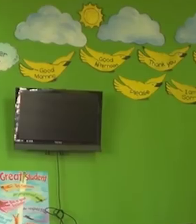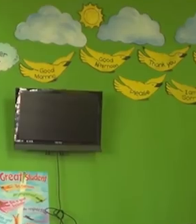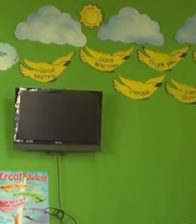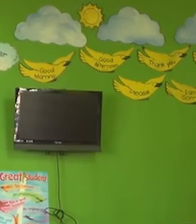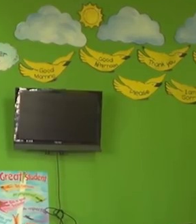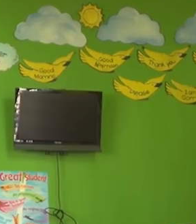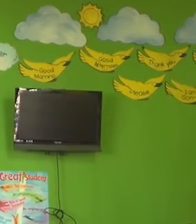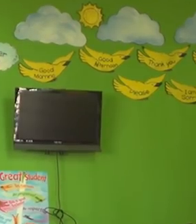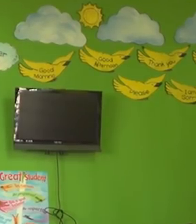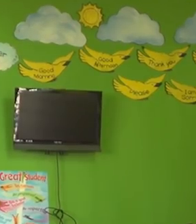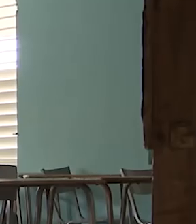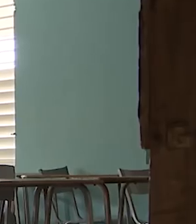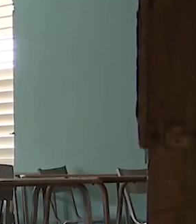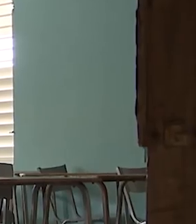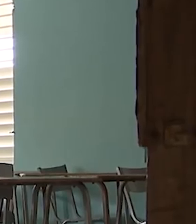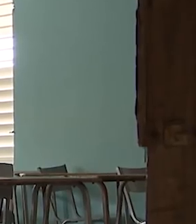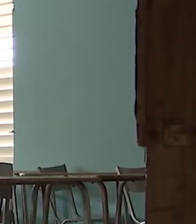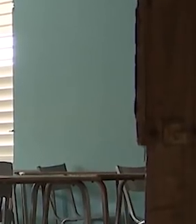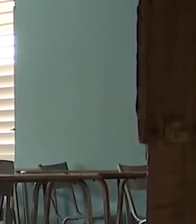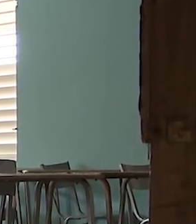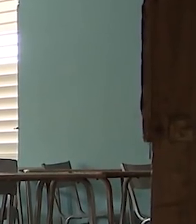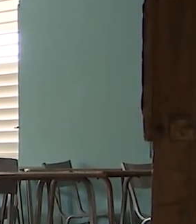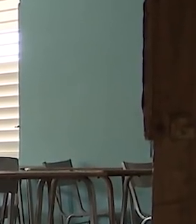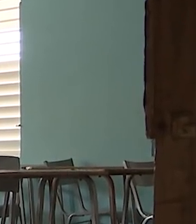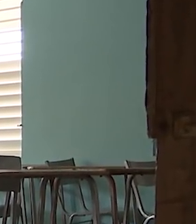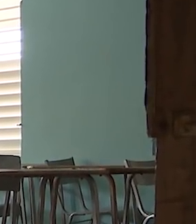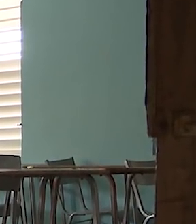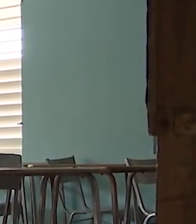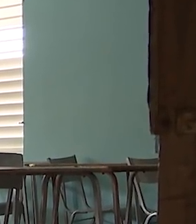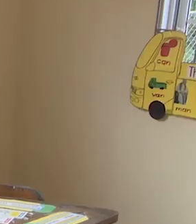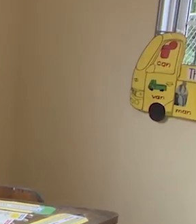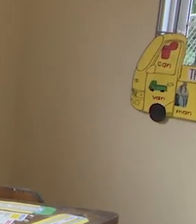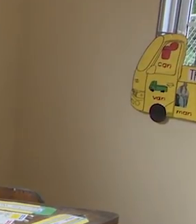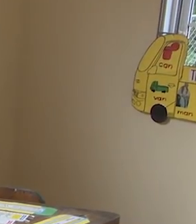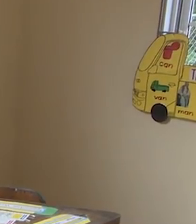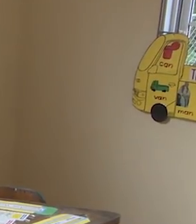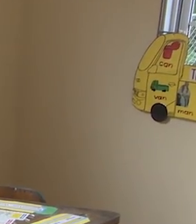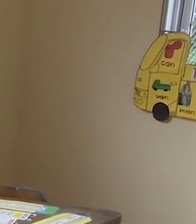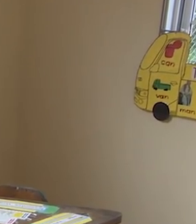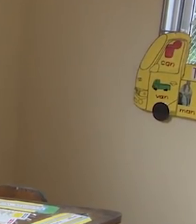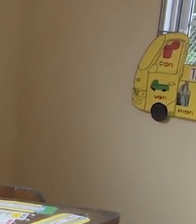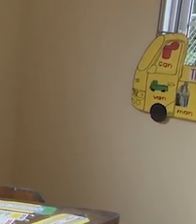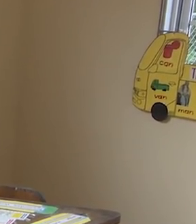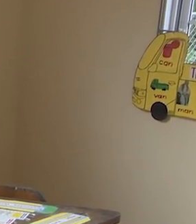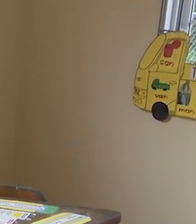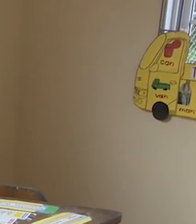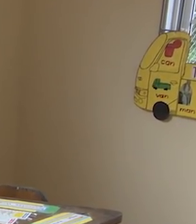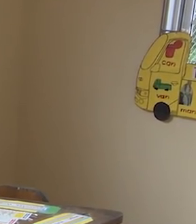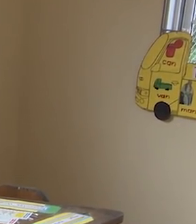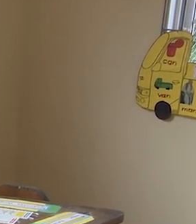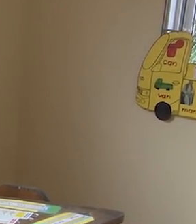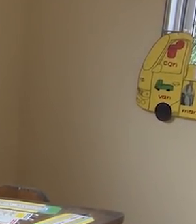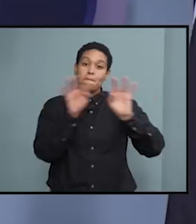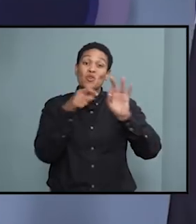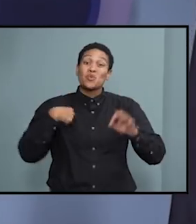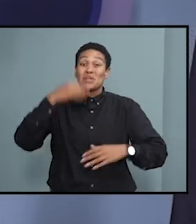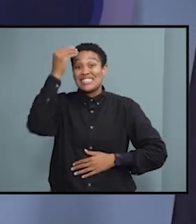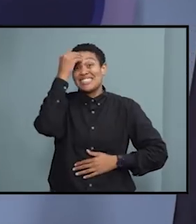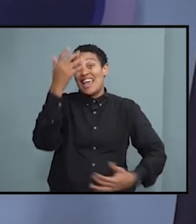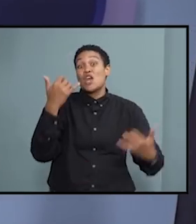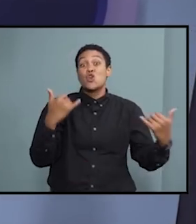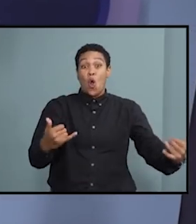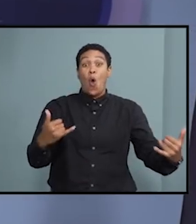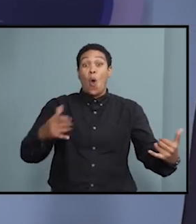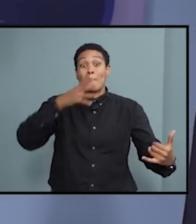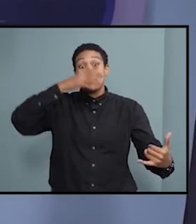Education Act shall remain closed until the 22nd day of April 2020. It's important that we say it now so that